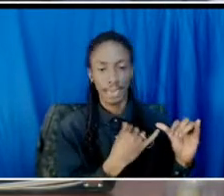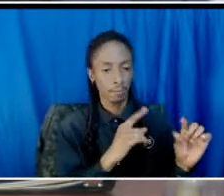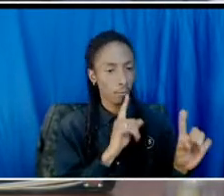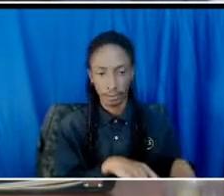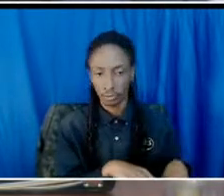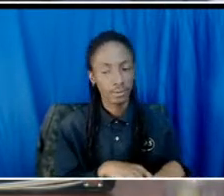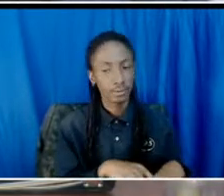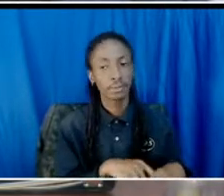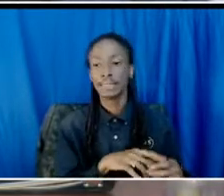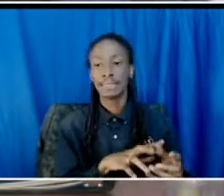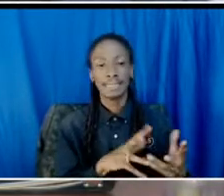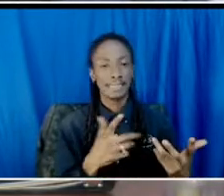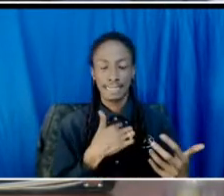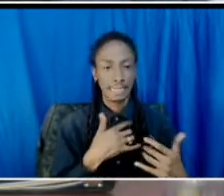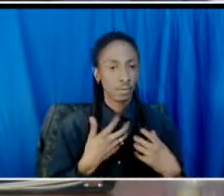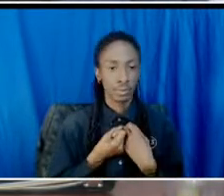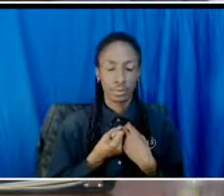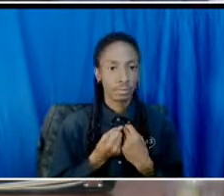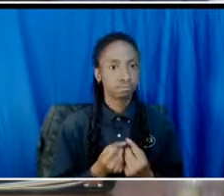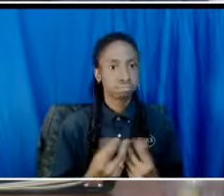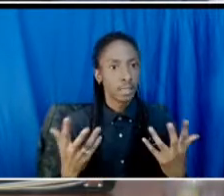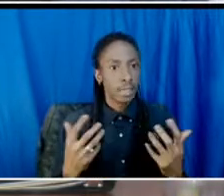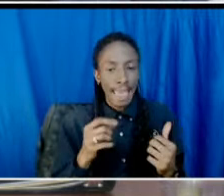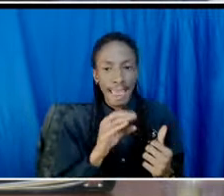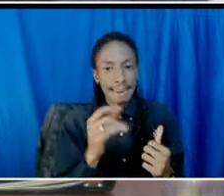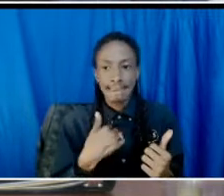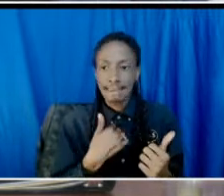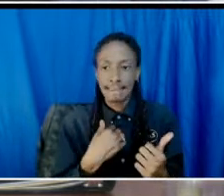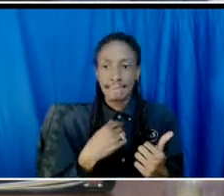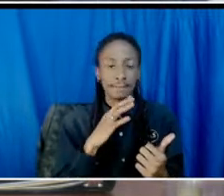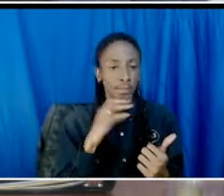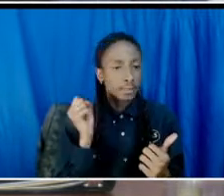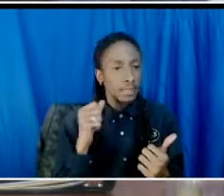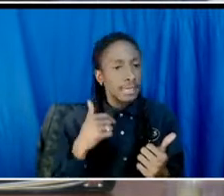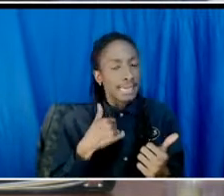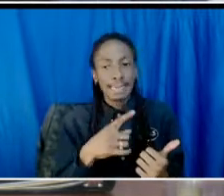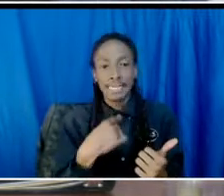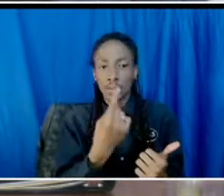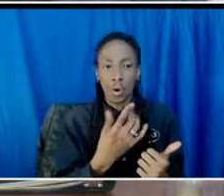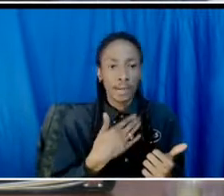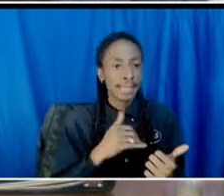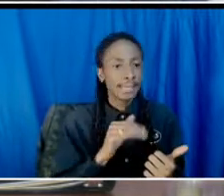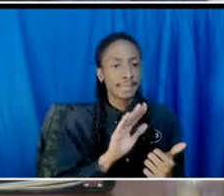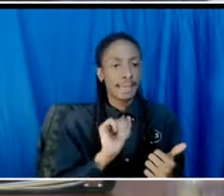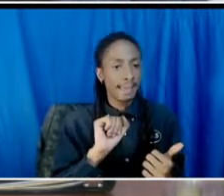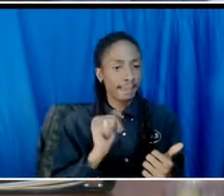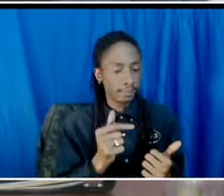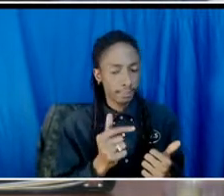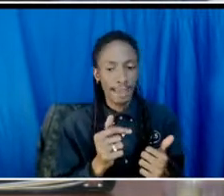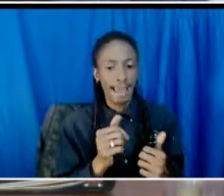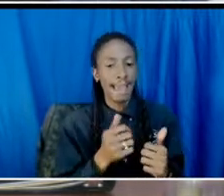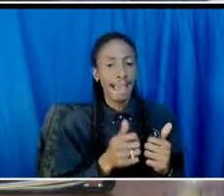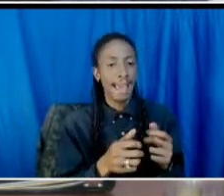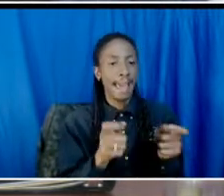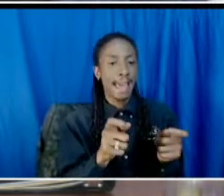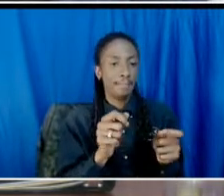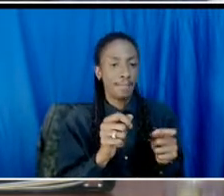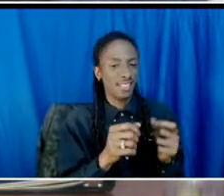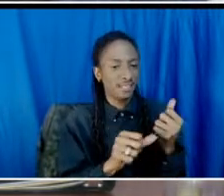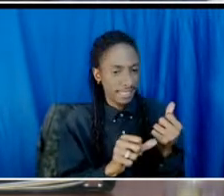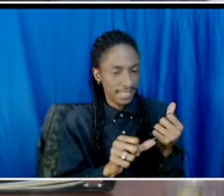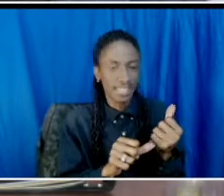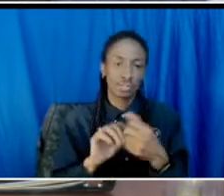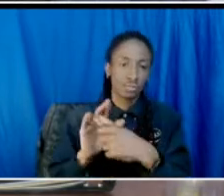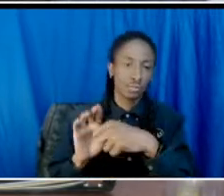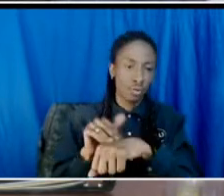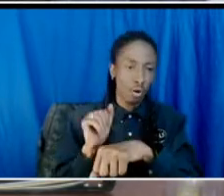He was exasperated, and he told me that he had told one of his administrative assistants to get Jeff Clark up here. We want to talk to him face-to-face